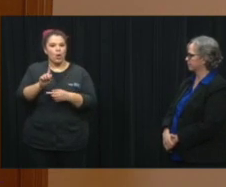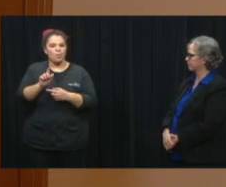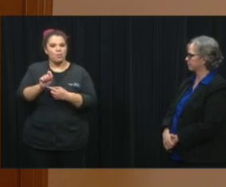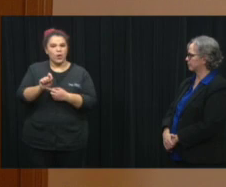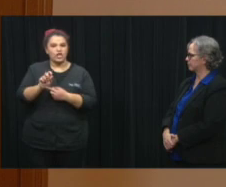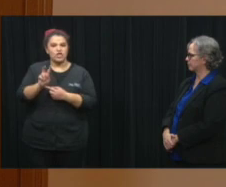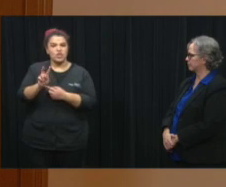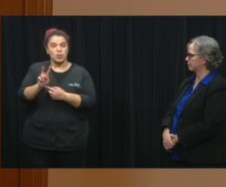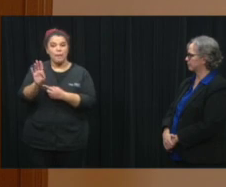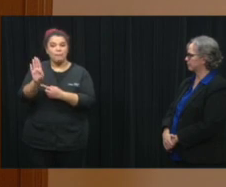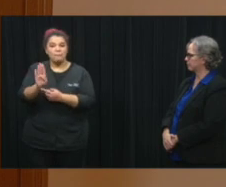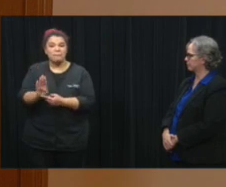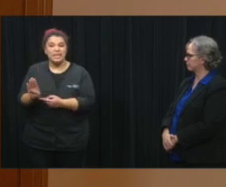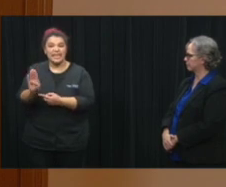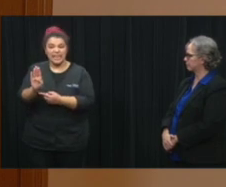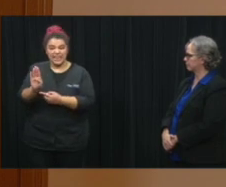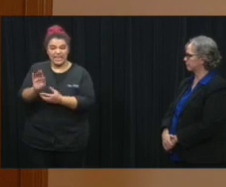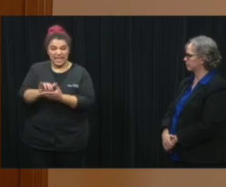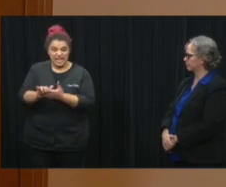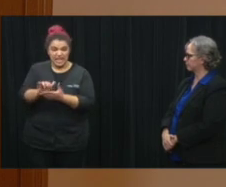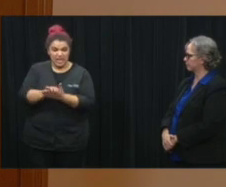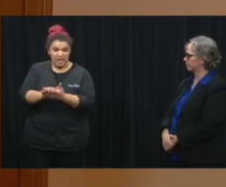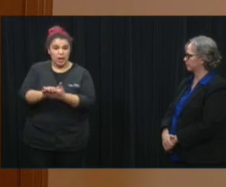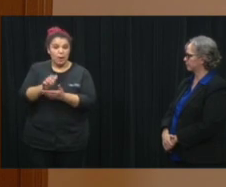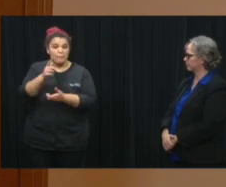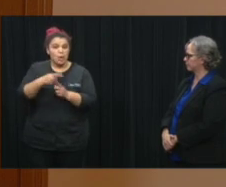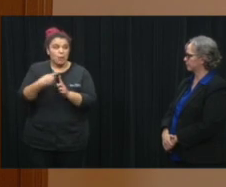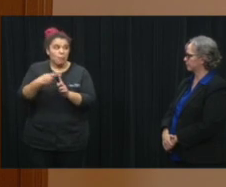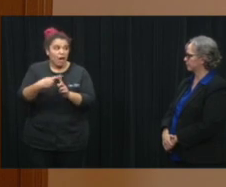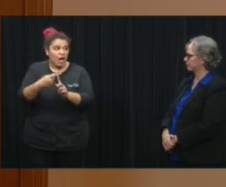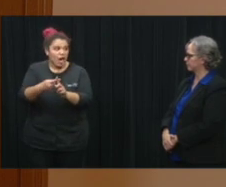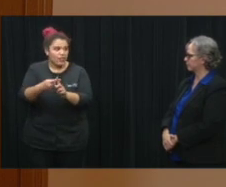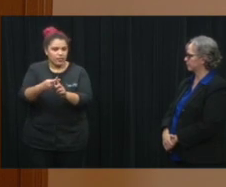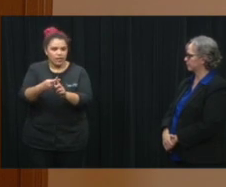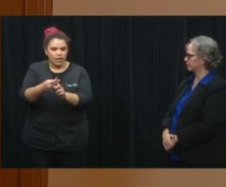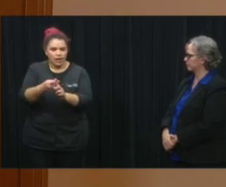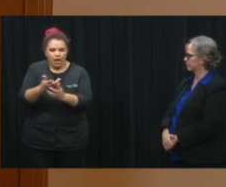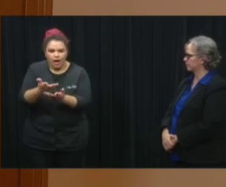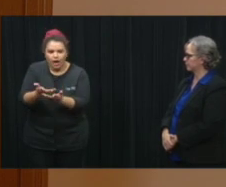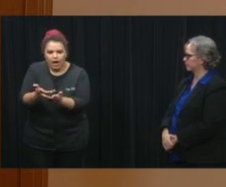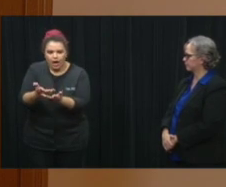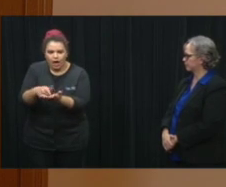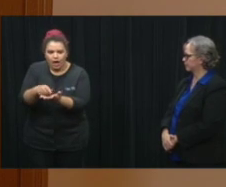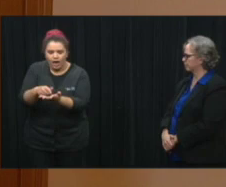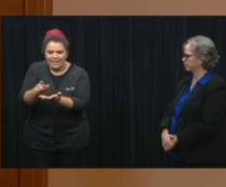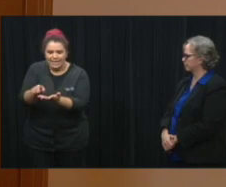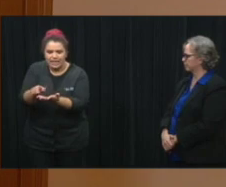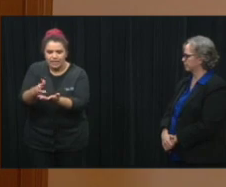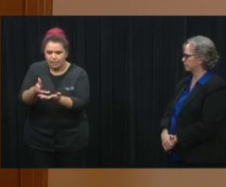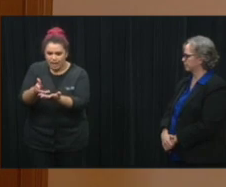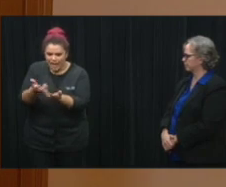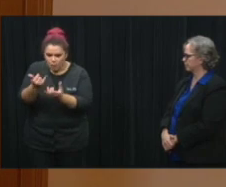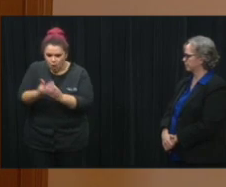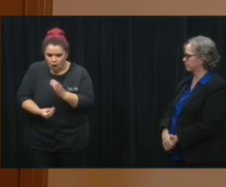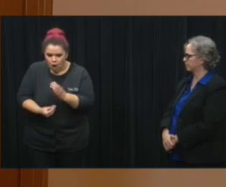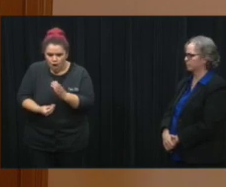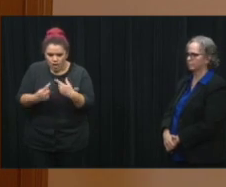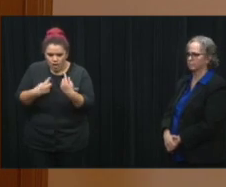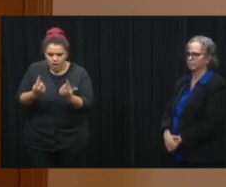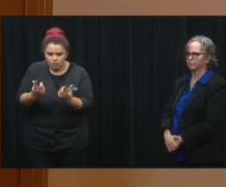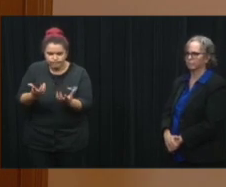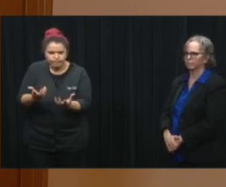looking at. So beyond the federal package, can the state help these hospitals financially because they're getting ready for this? Well, I'll let